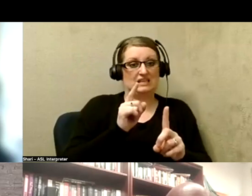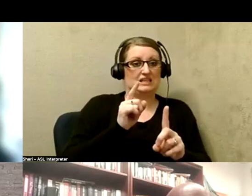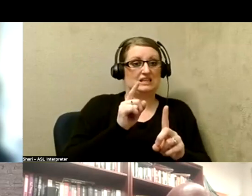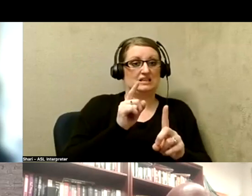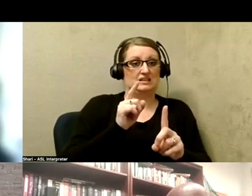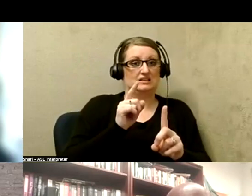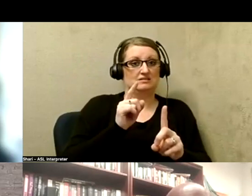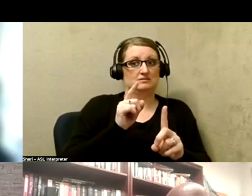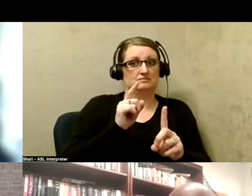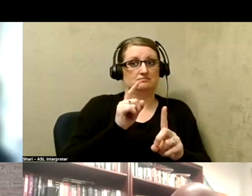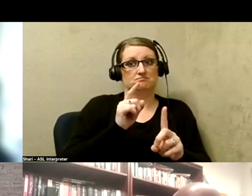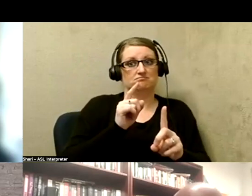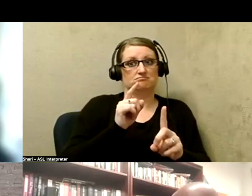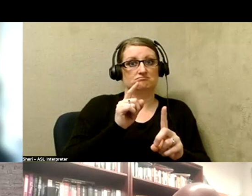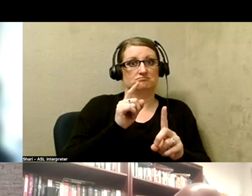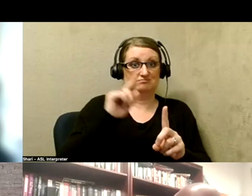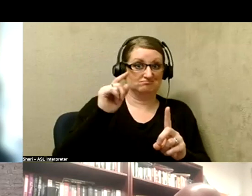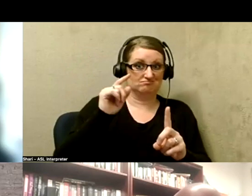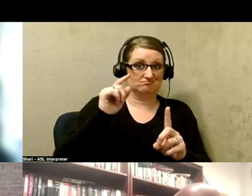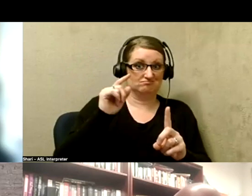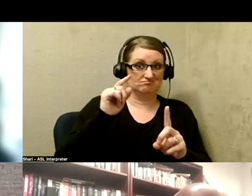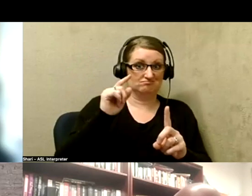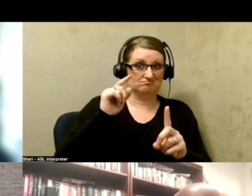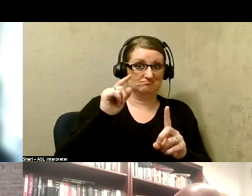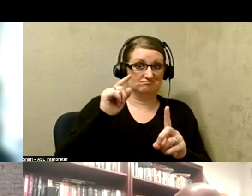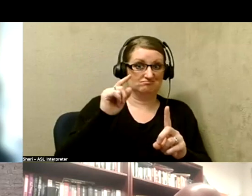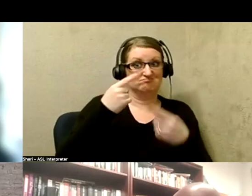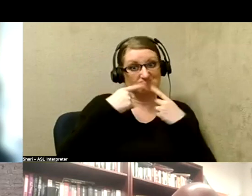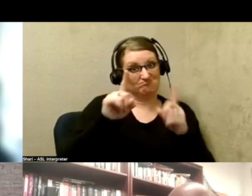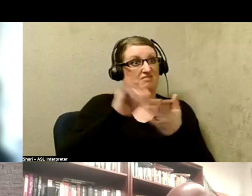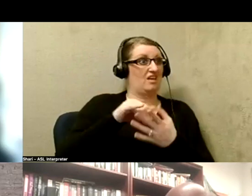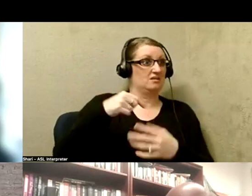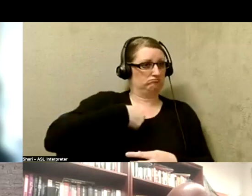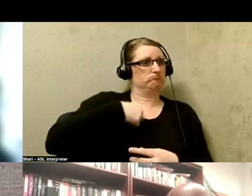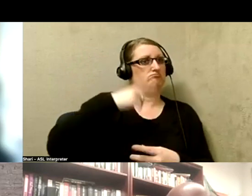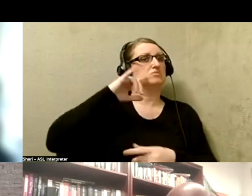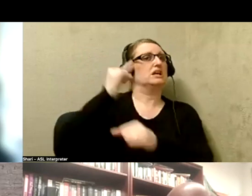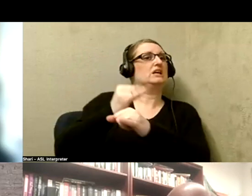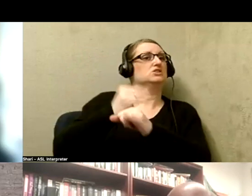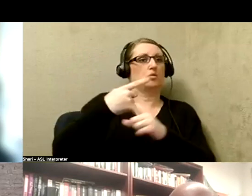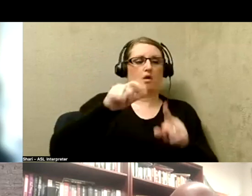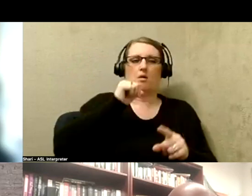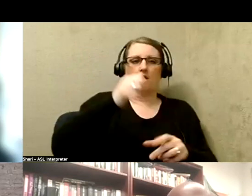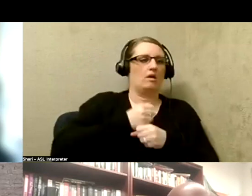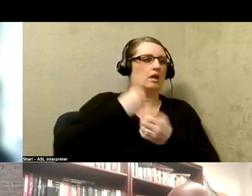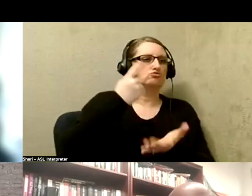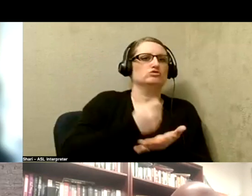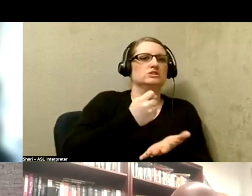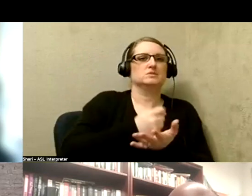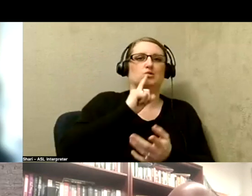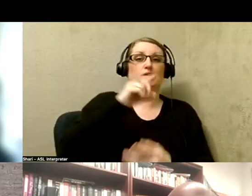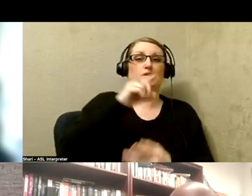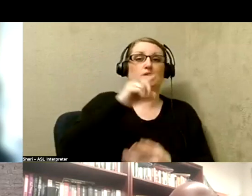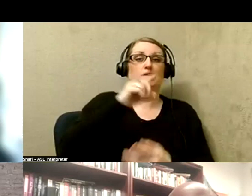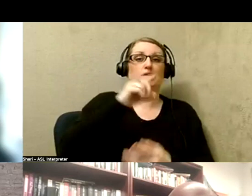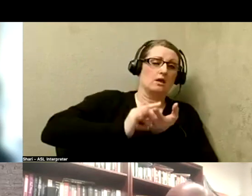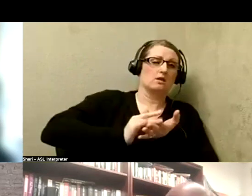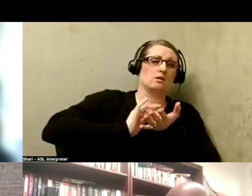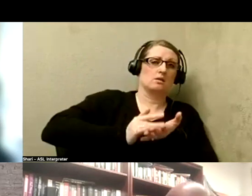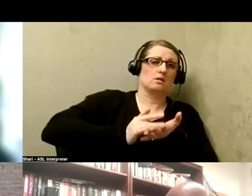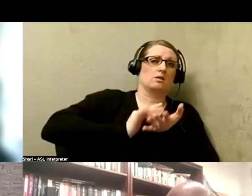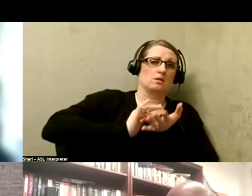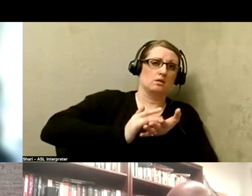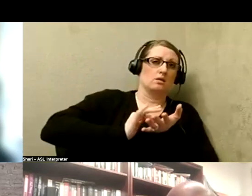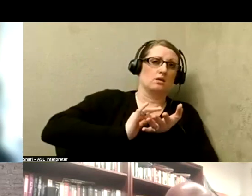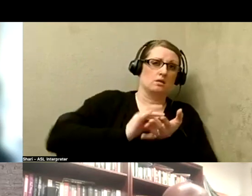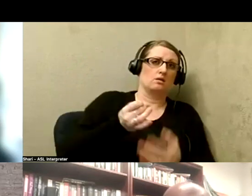charging that they had been institutionalized, but they weren't giving treatment. They were just basically being medicated,